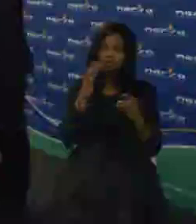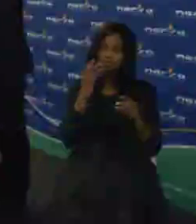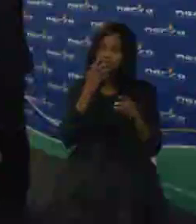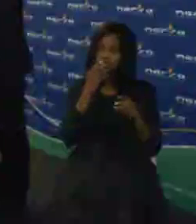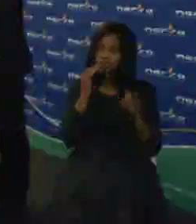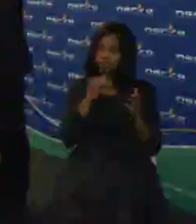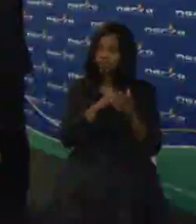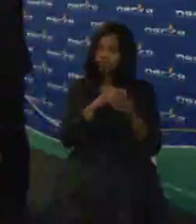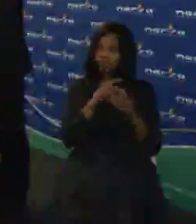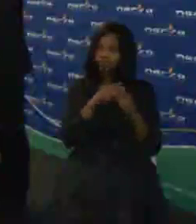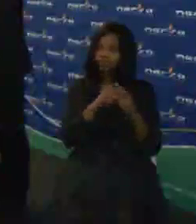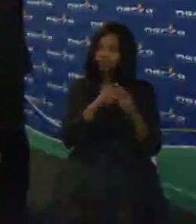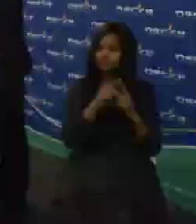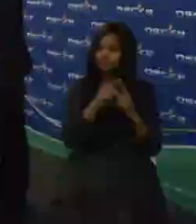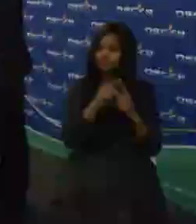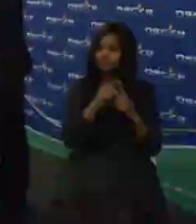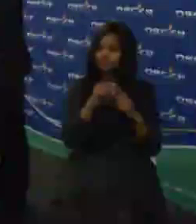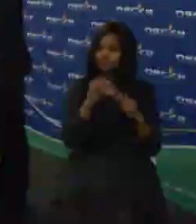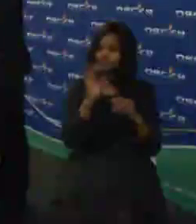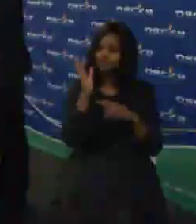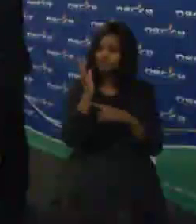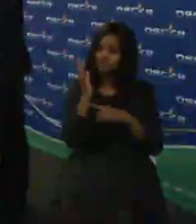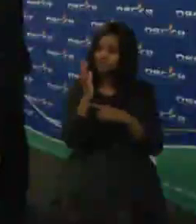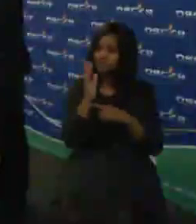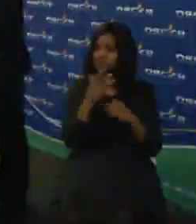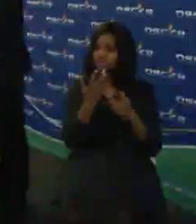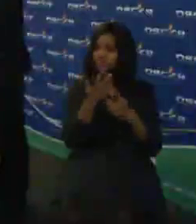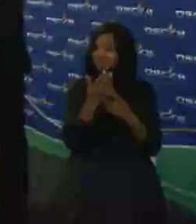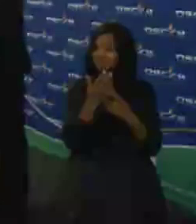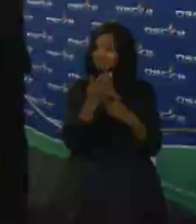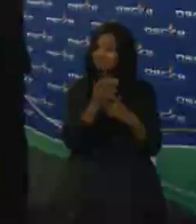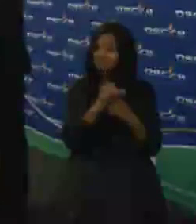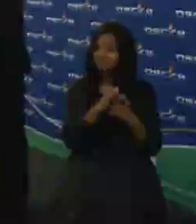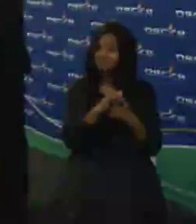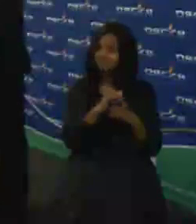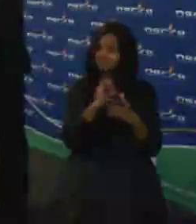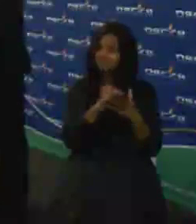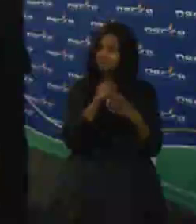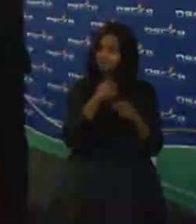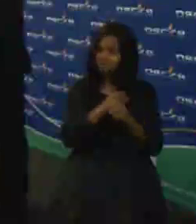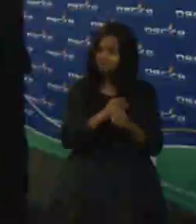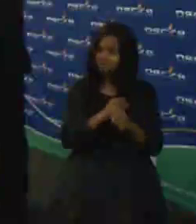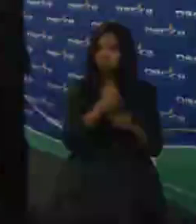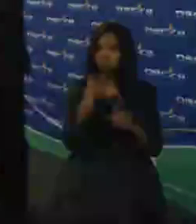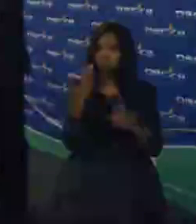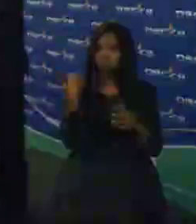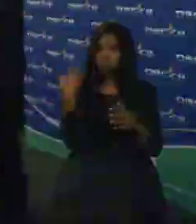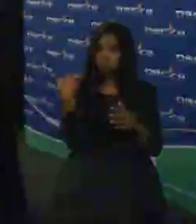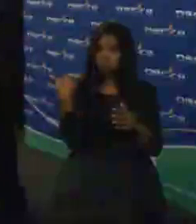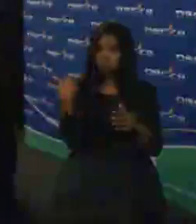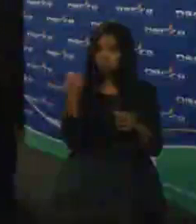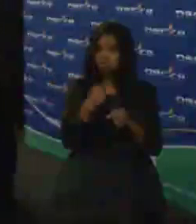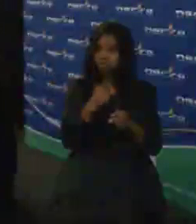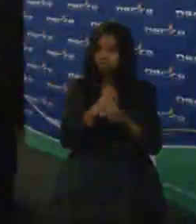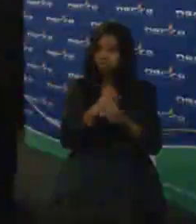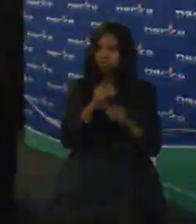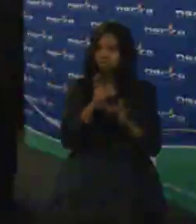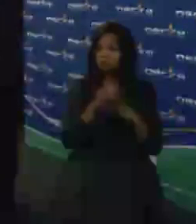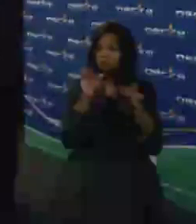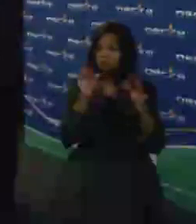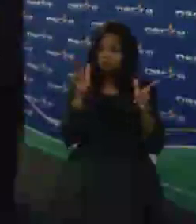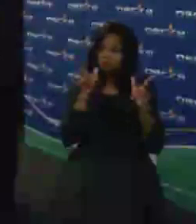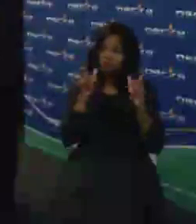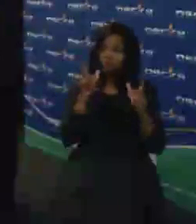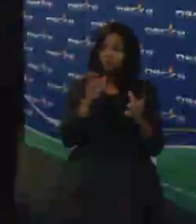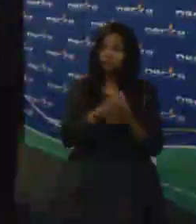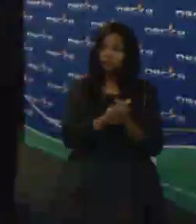to the presentation that have been made in the previous public hearing,